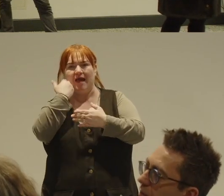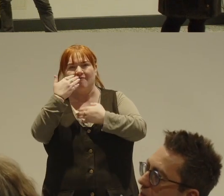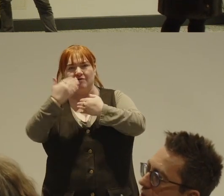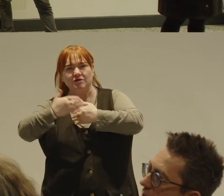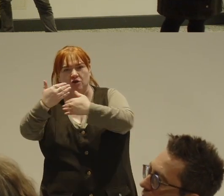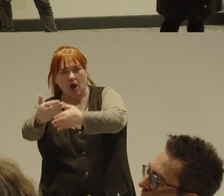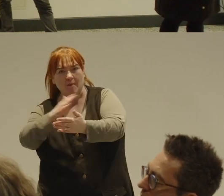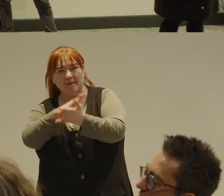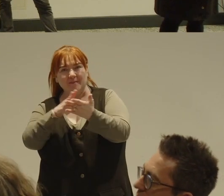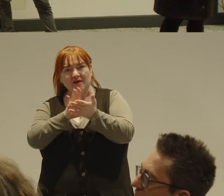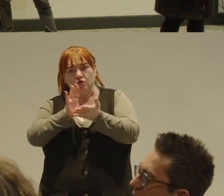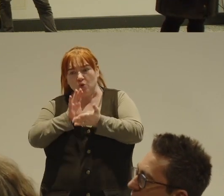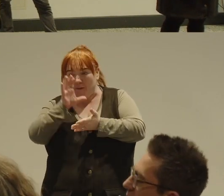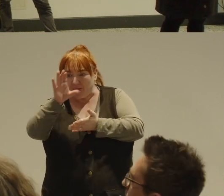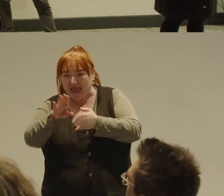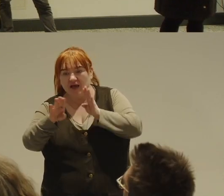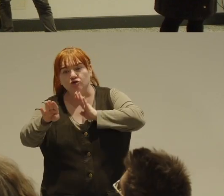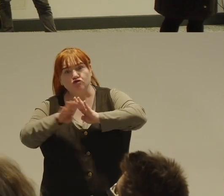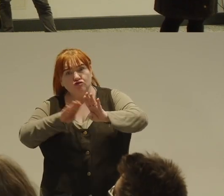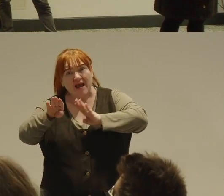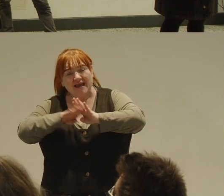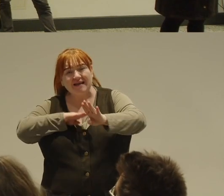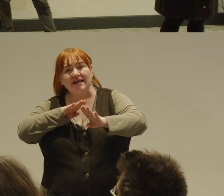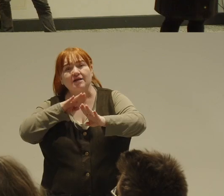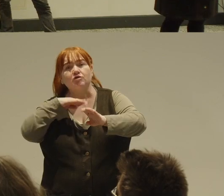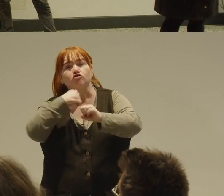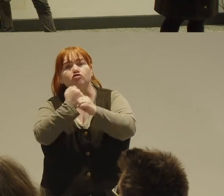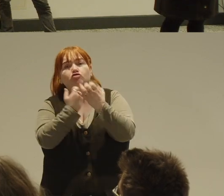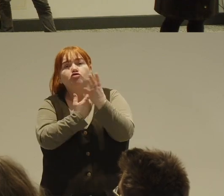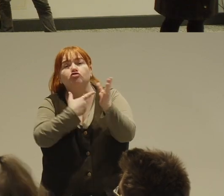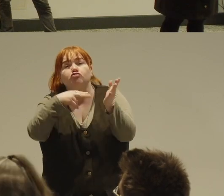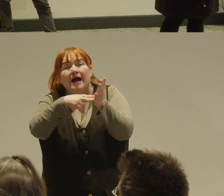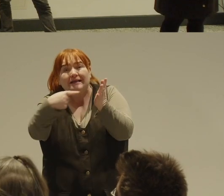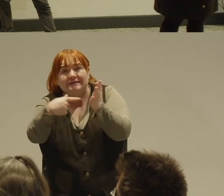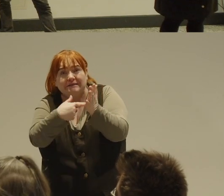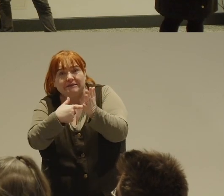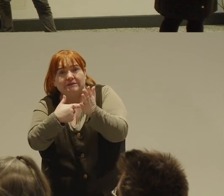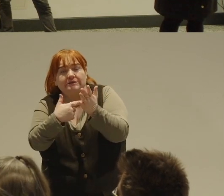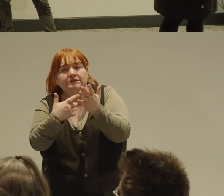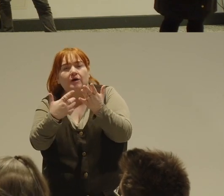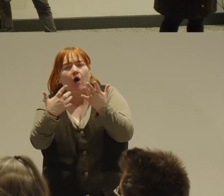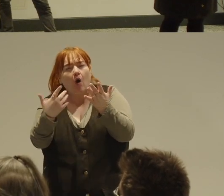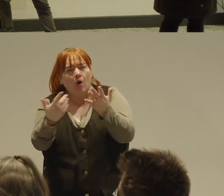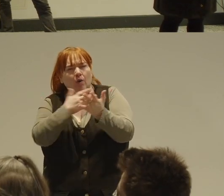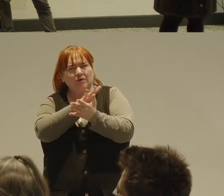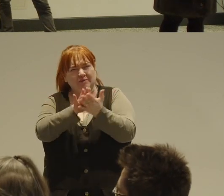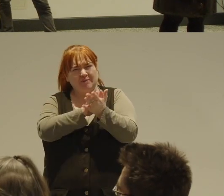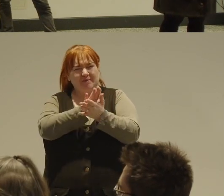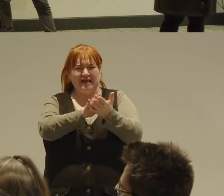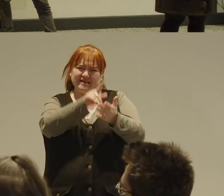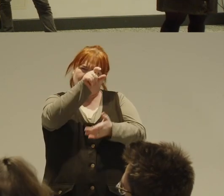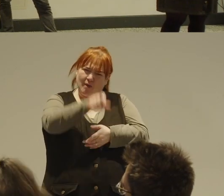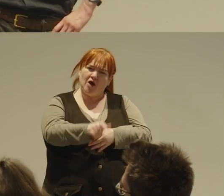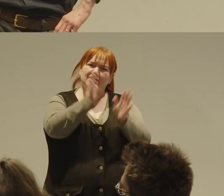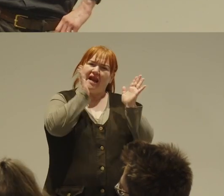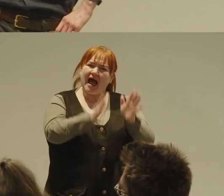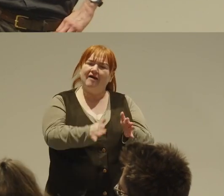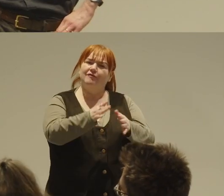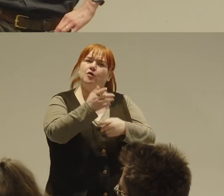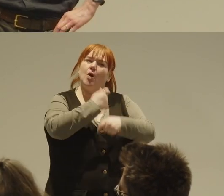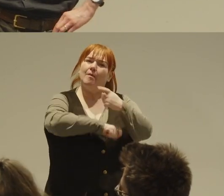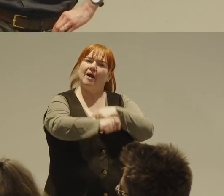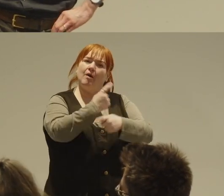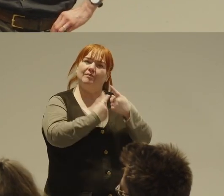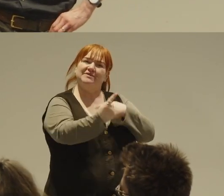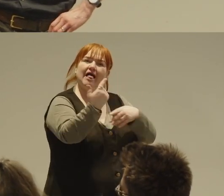as a training bursary, is that okay? Or rather than somebody needing to have a UTR? So